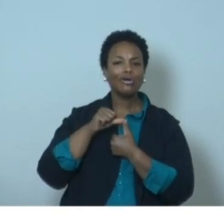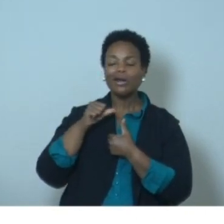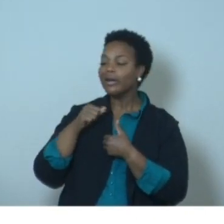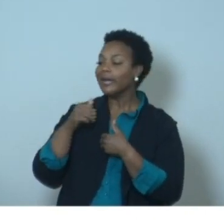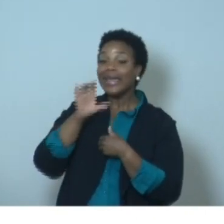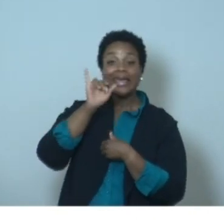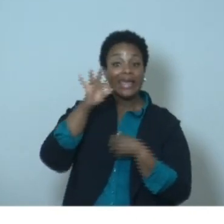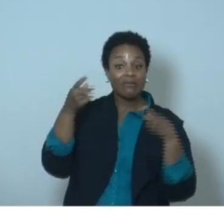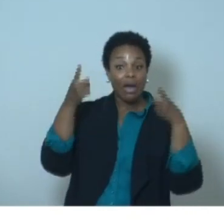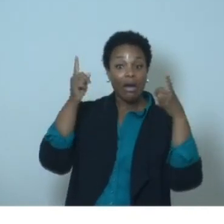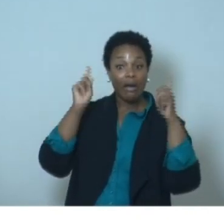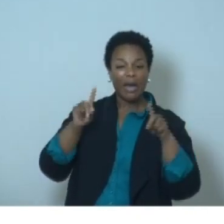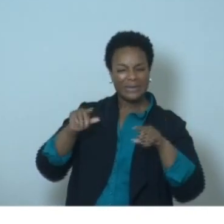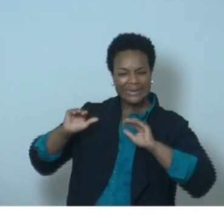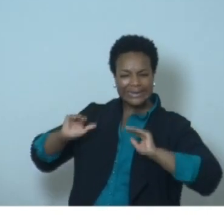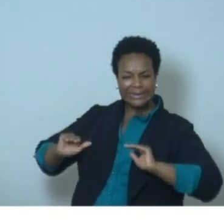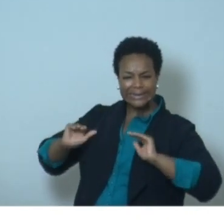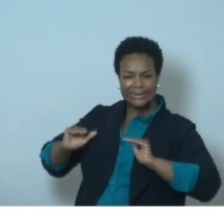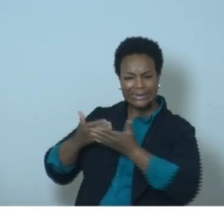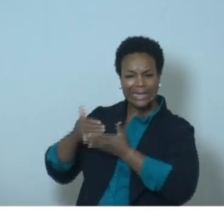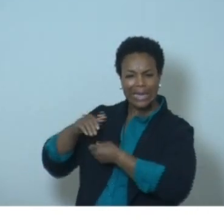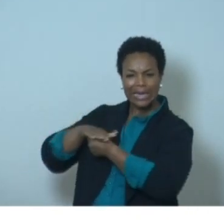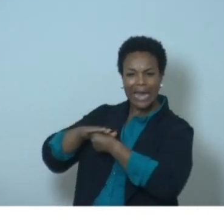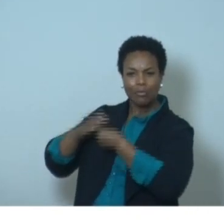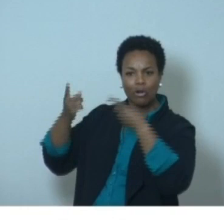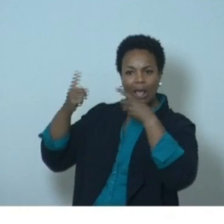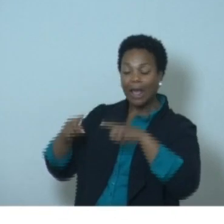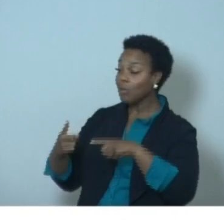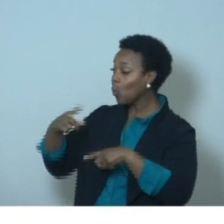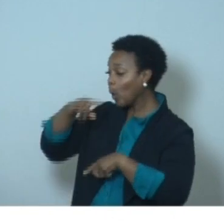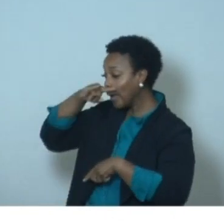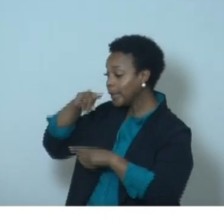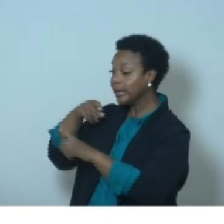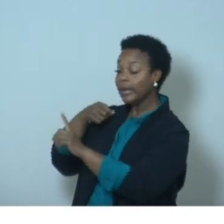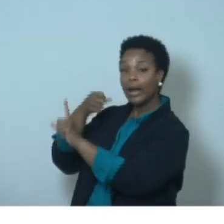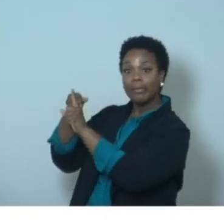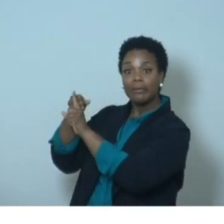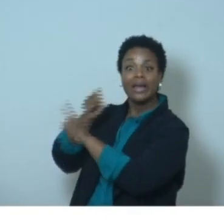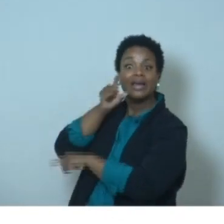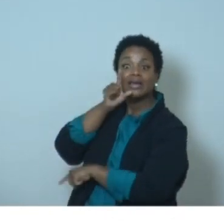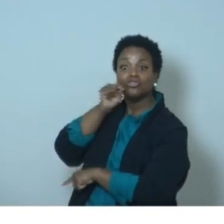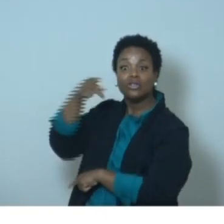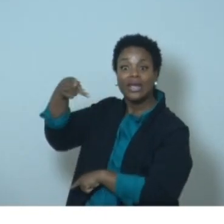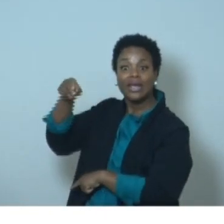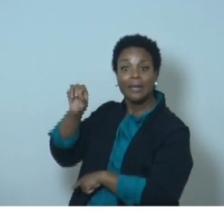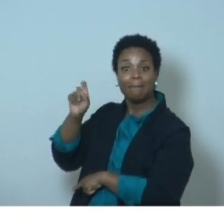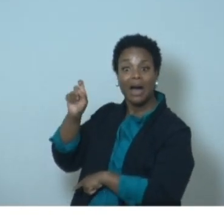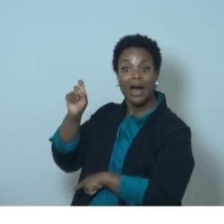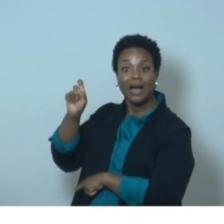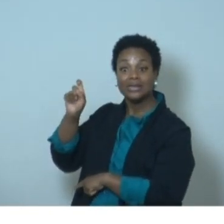chicken's pox. We'd get marched over and spend like 15 minutes with them because we knew that